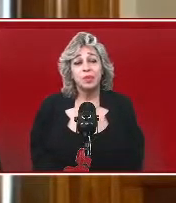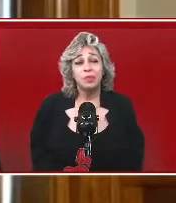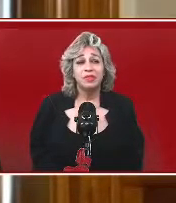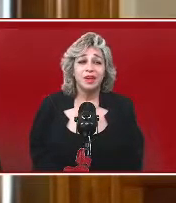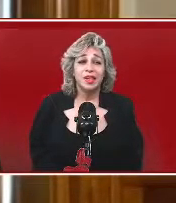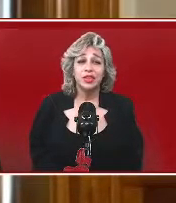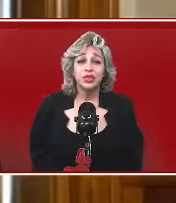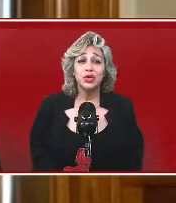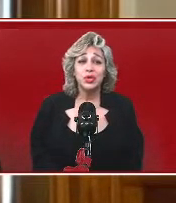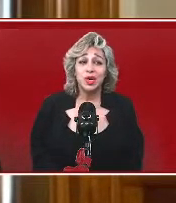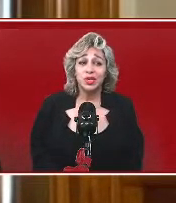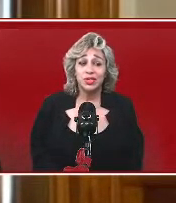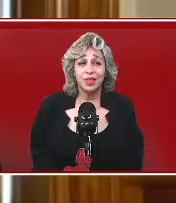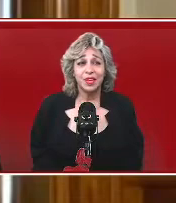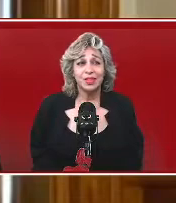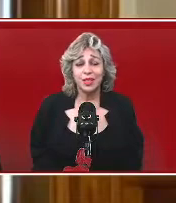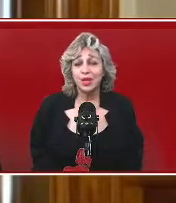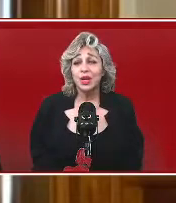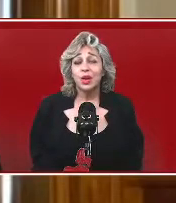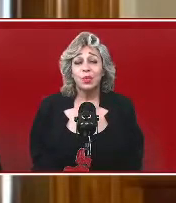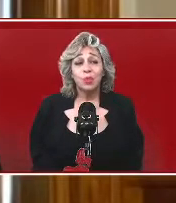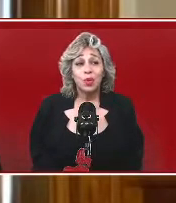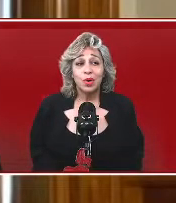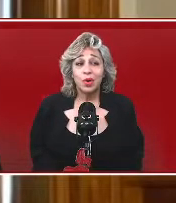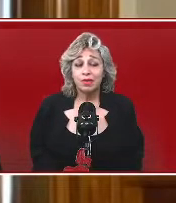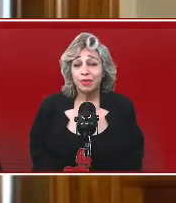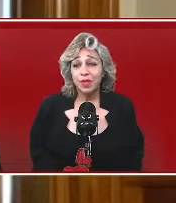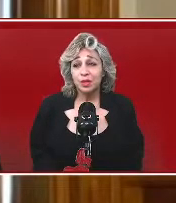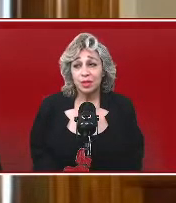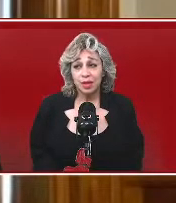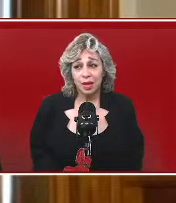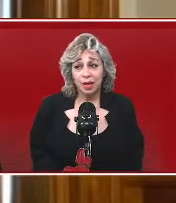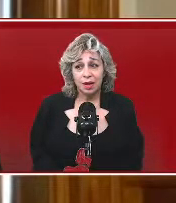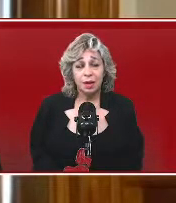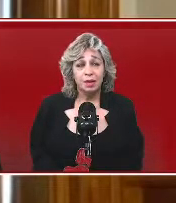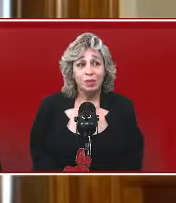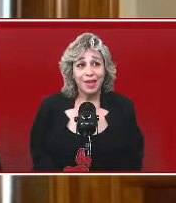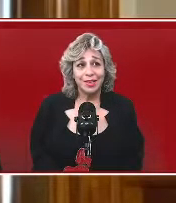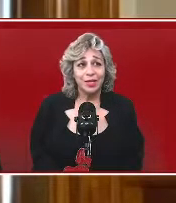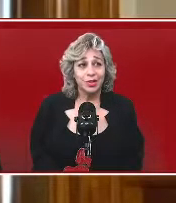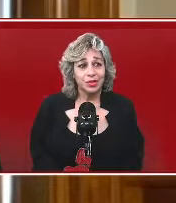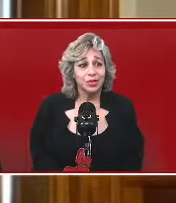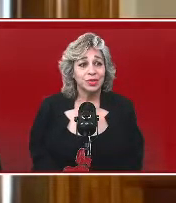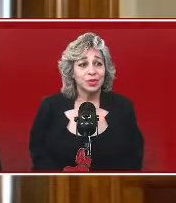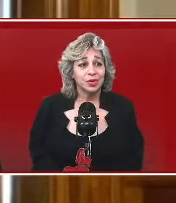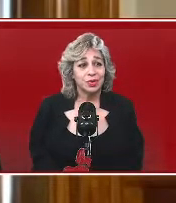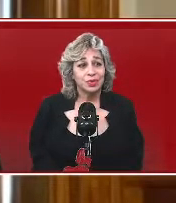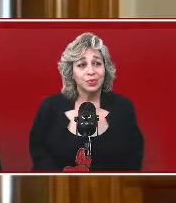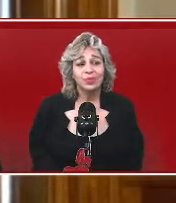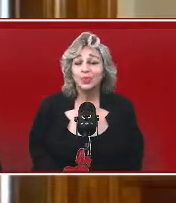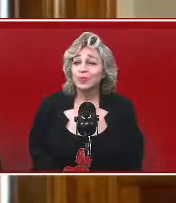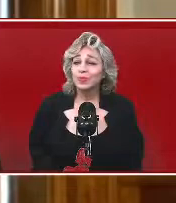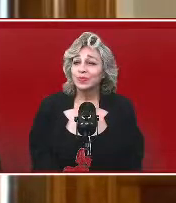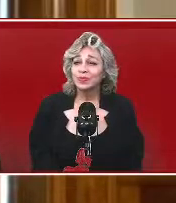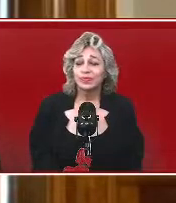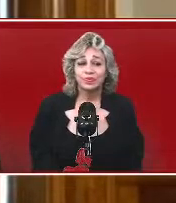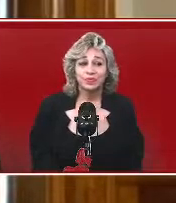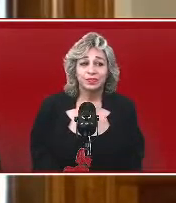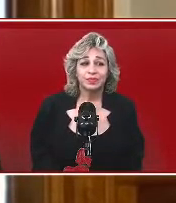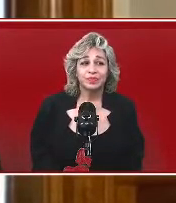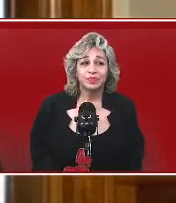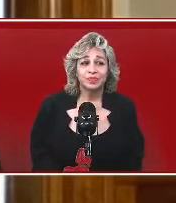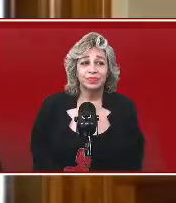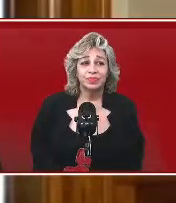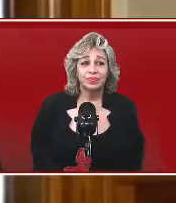to amplify to 200,000 more field planters. Del